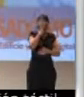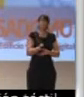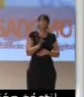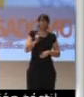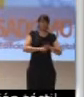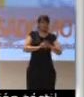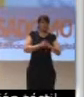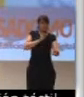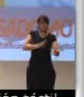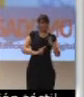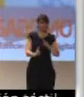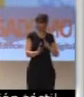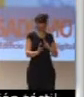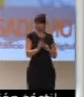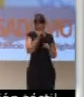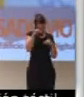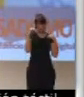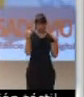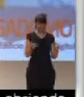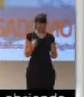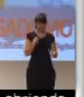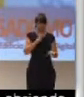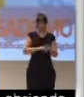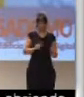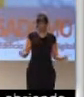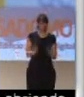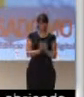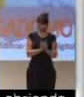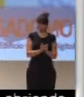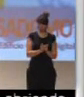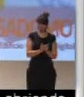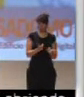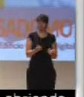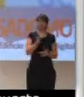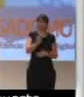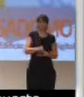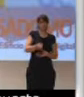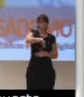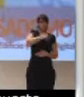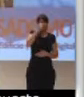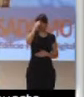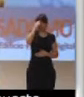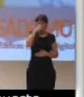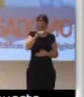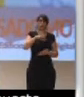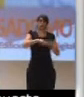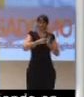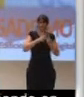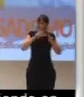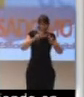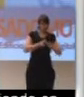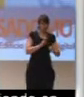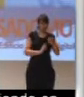shutter is opening. As you can see, it's on the bottom of the screen, bottom